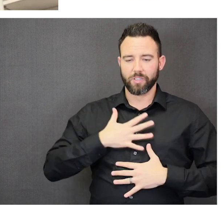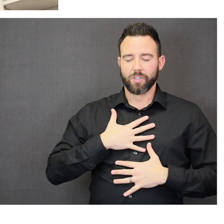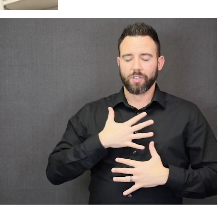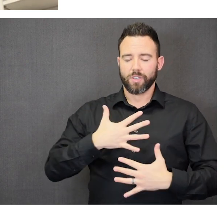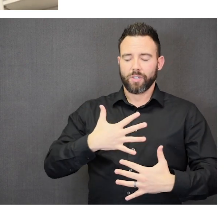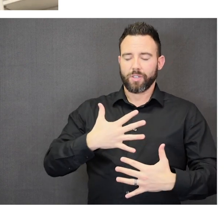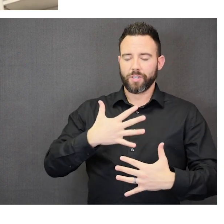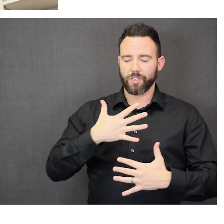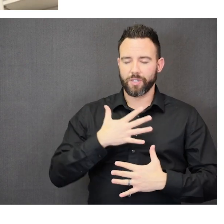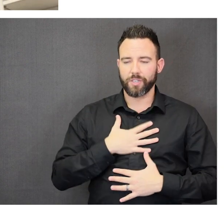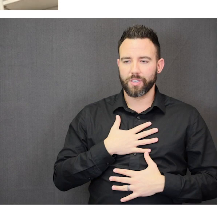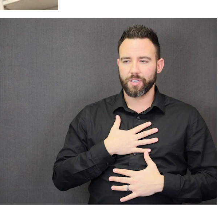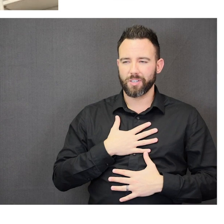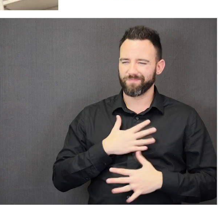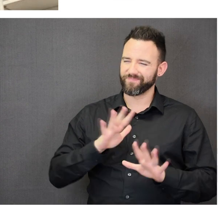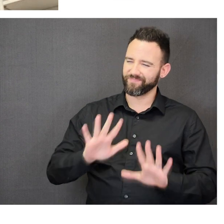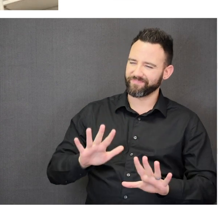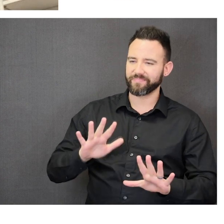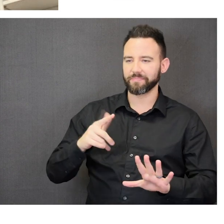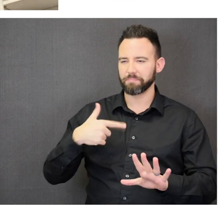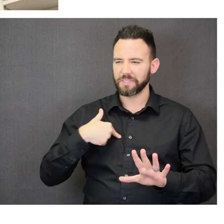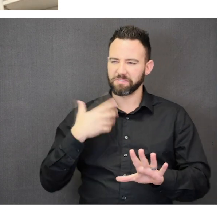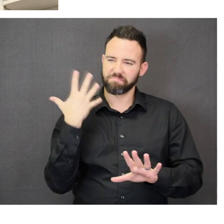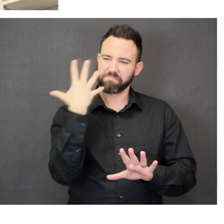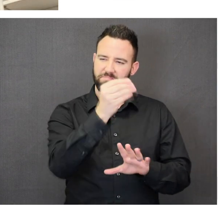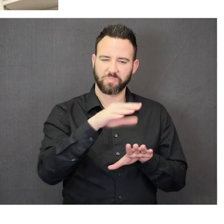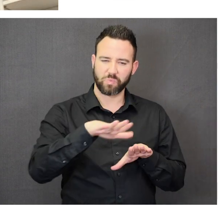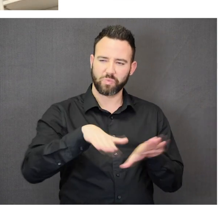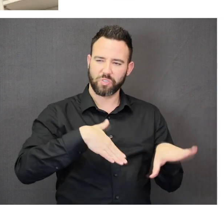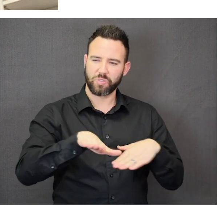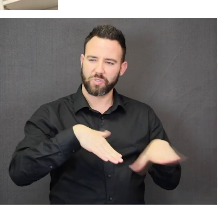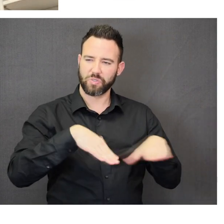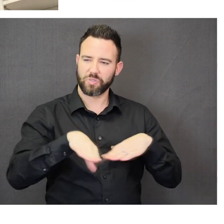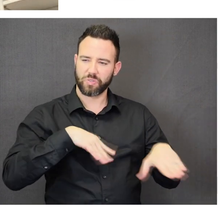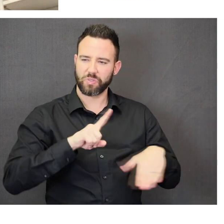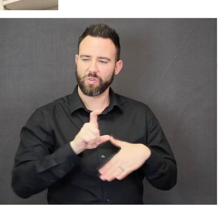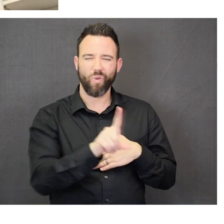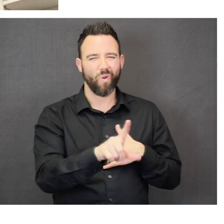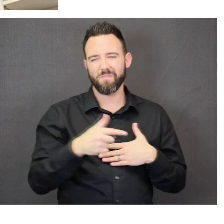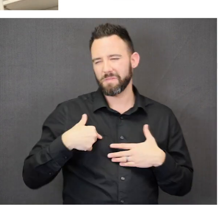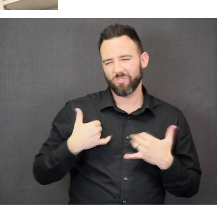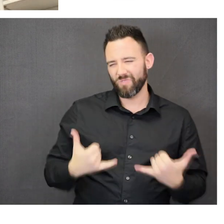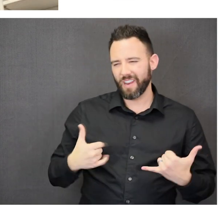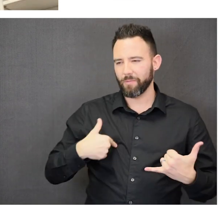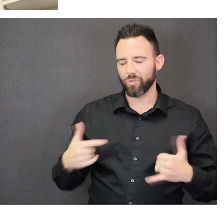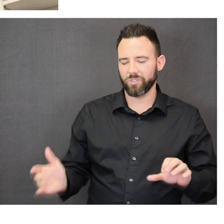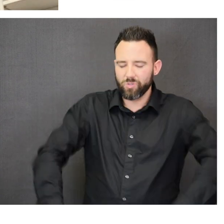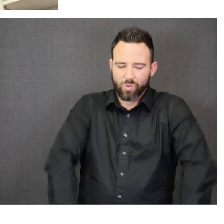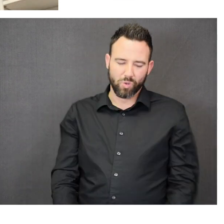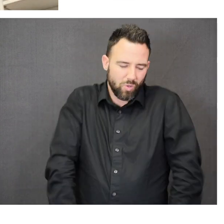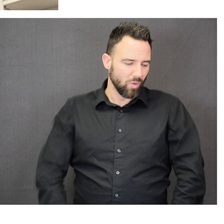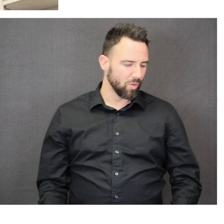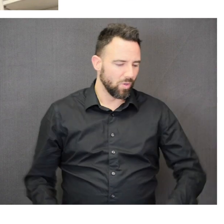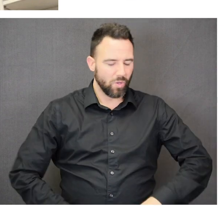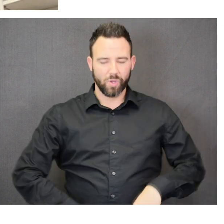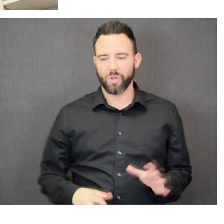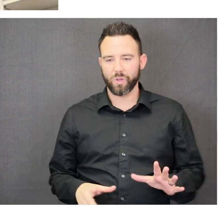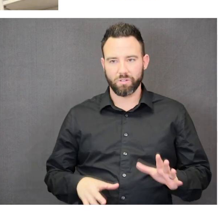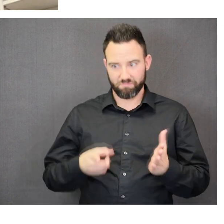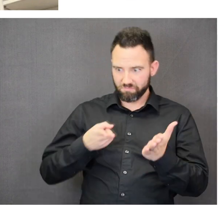breath, or I'm going to go take a walk, or I'm just going to shake my body out right